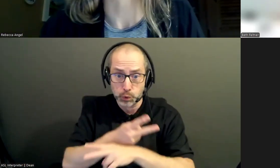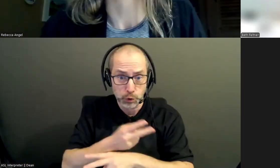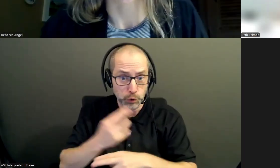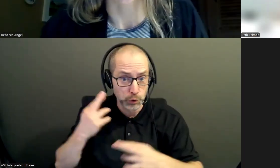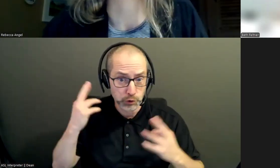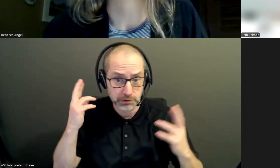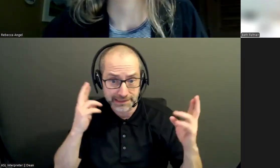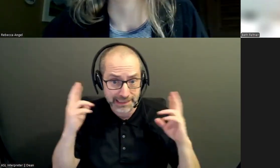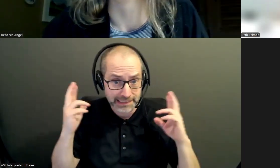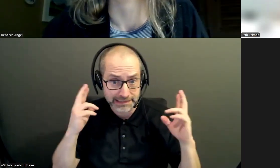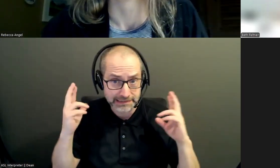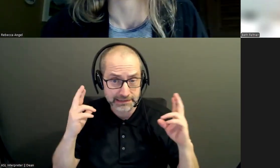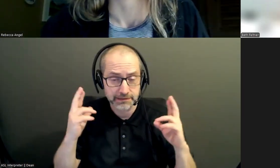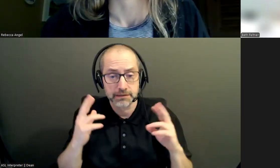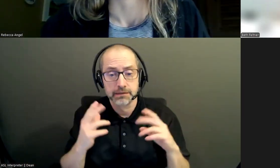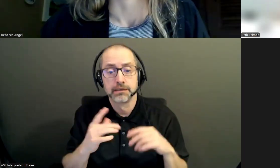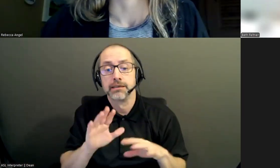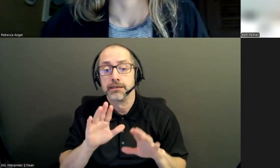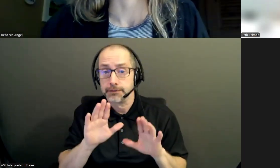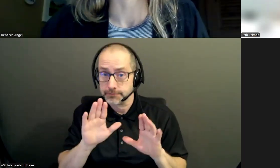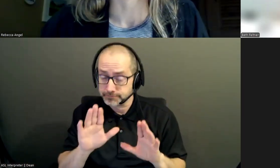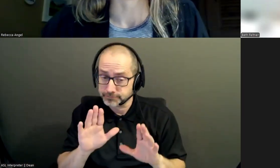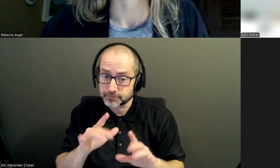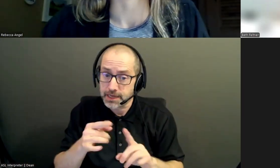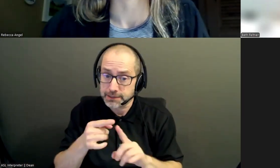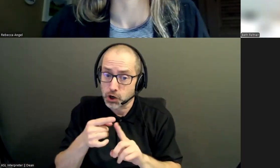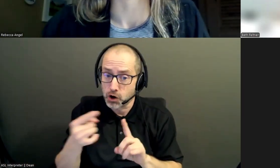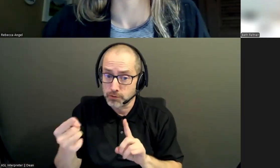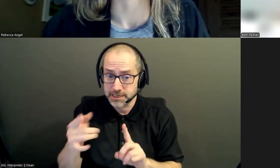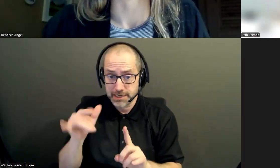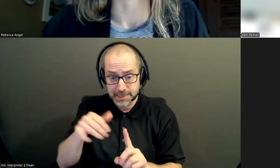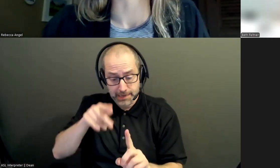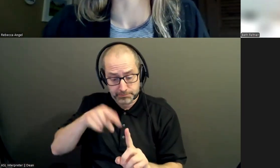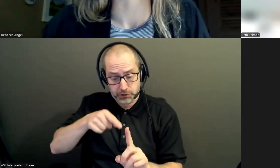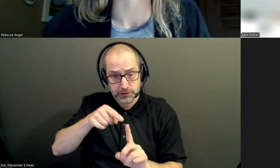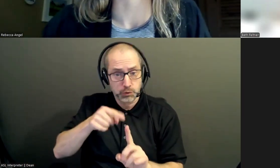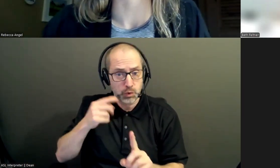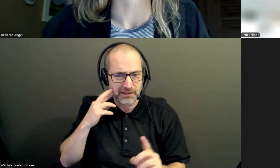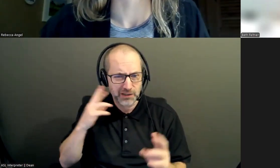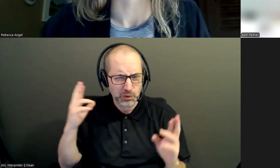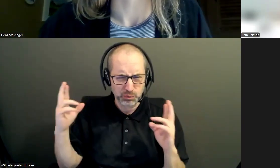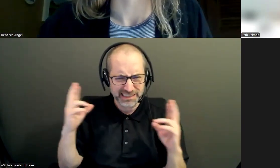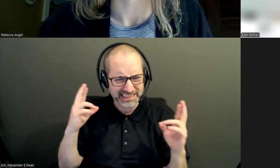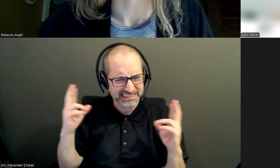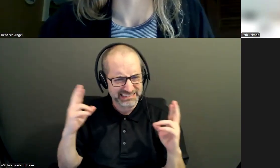So actually the opposite. People find their tinnitus is most